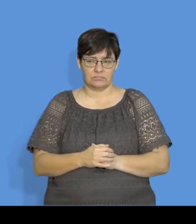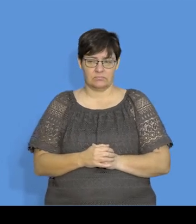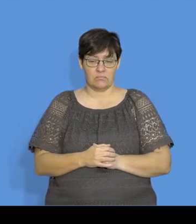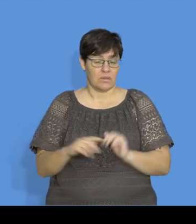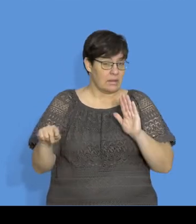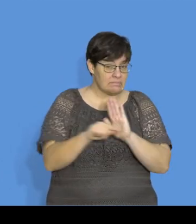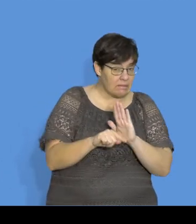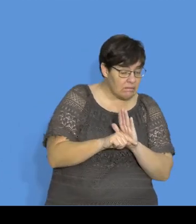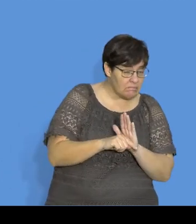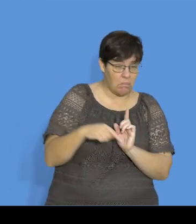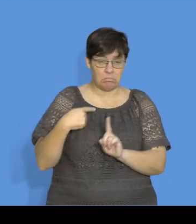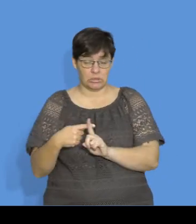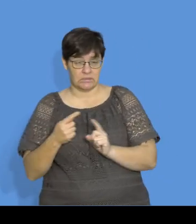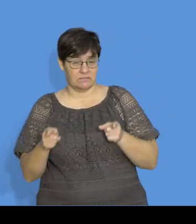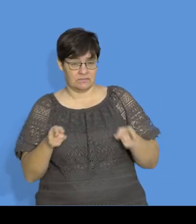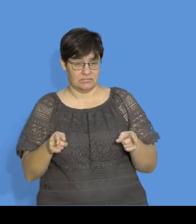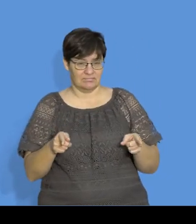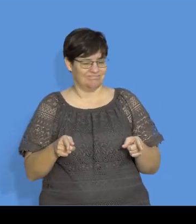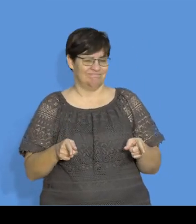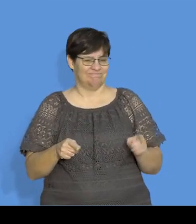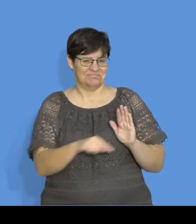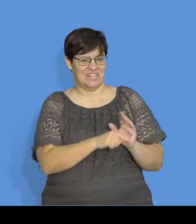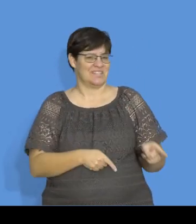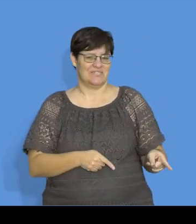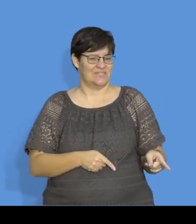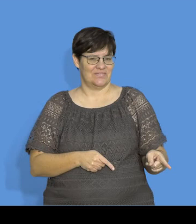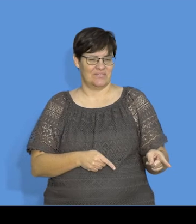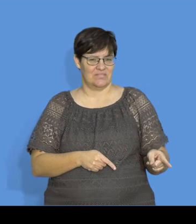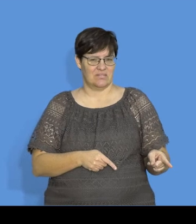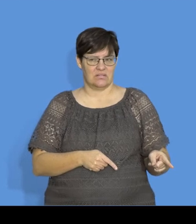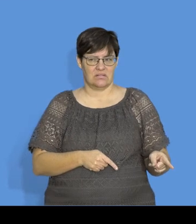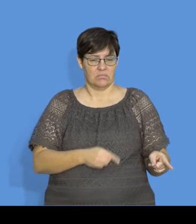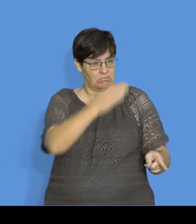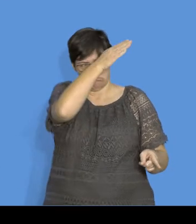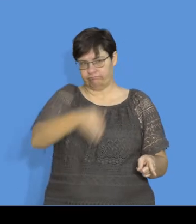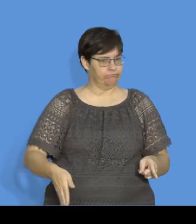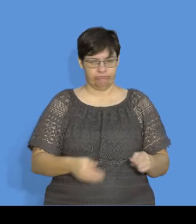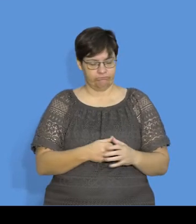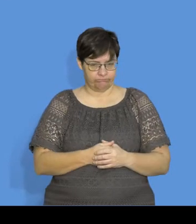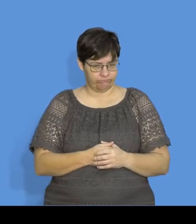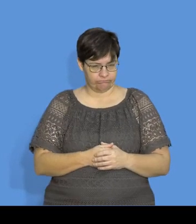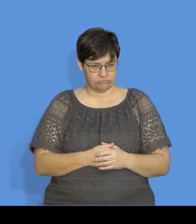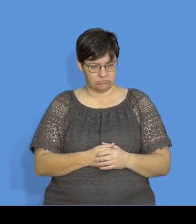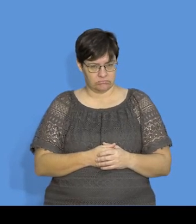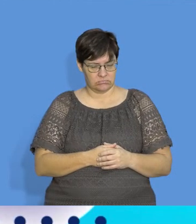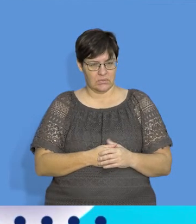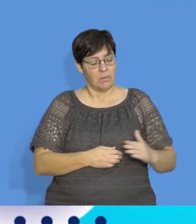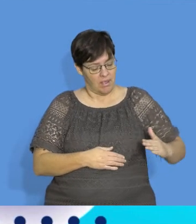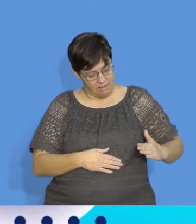Is this a negative correlation? Definitely not a negative correlation. I cannot say there's a negative correlation